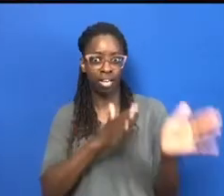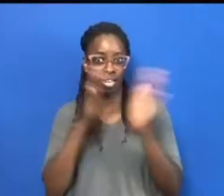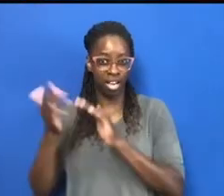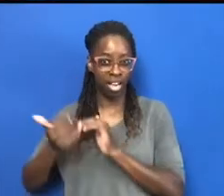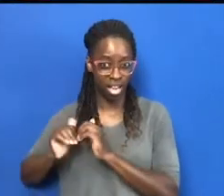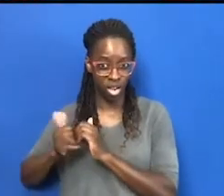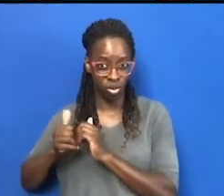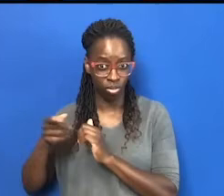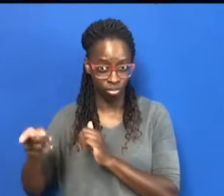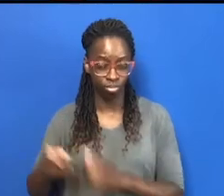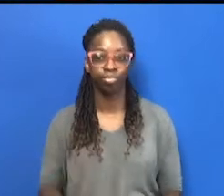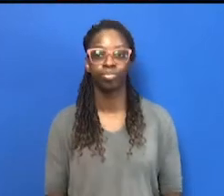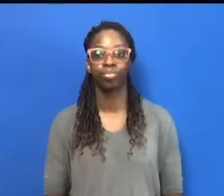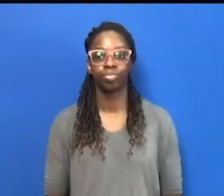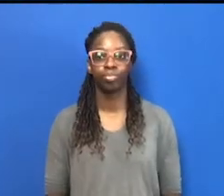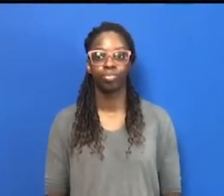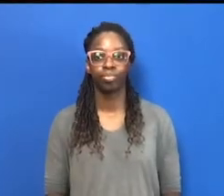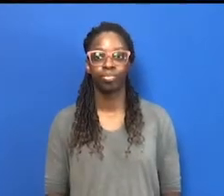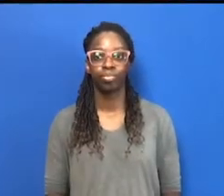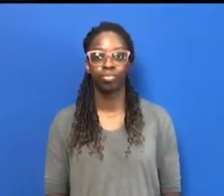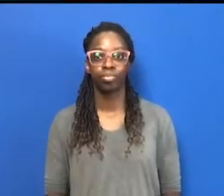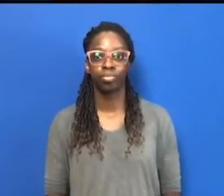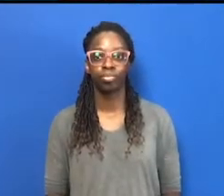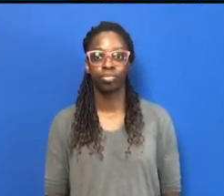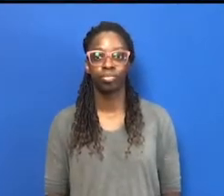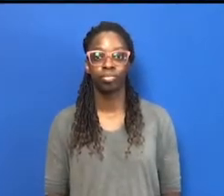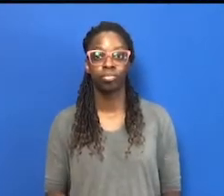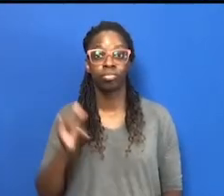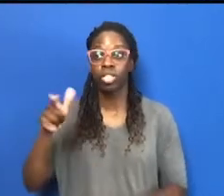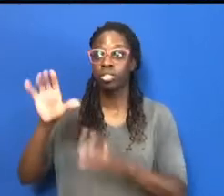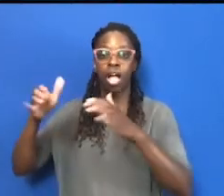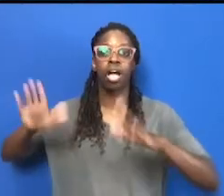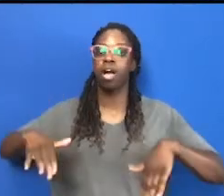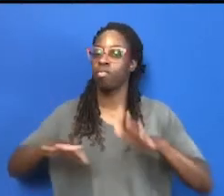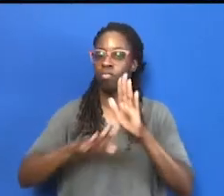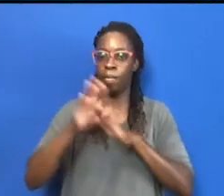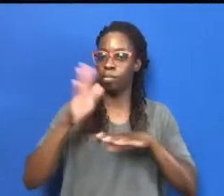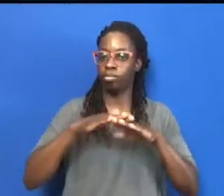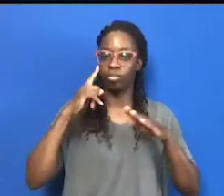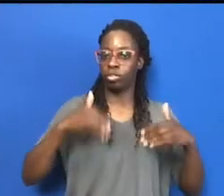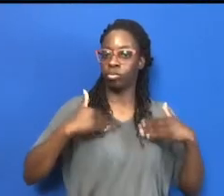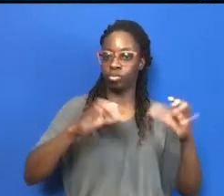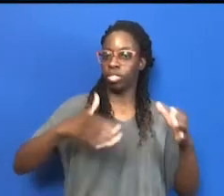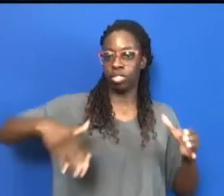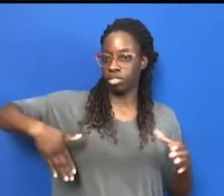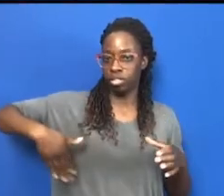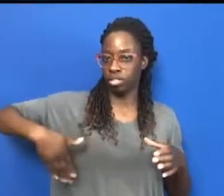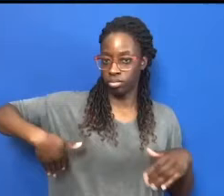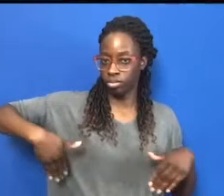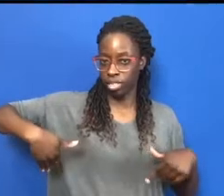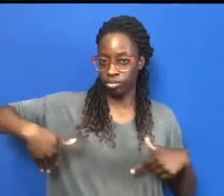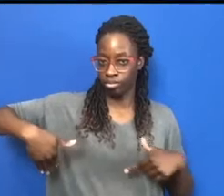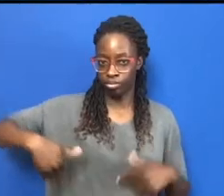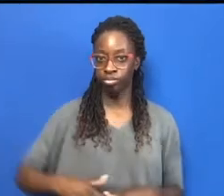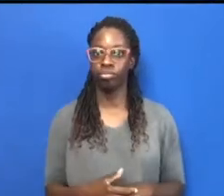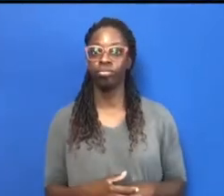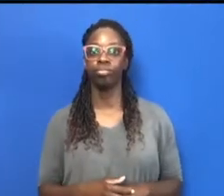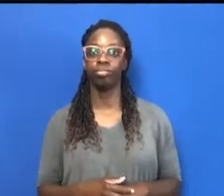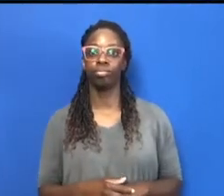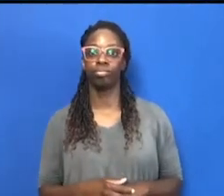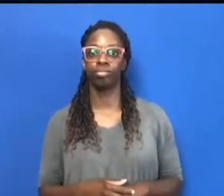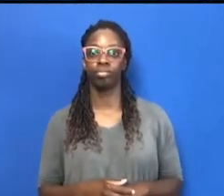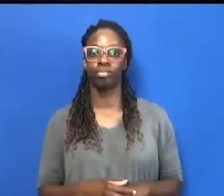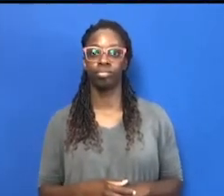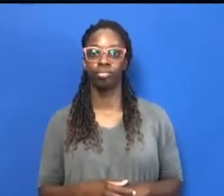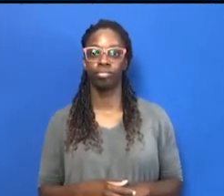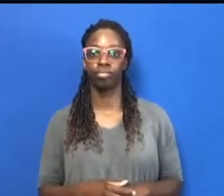not very well developed for the young children we're talking about yet in the S, T, and E of